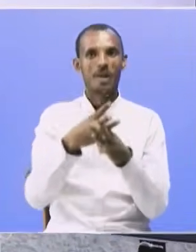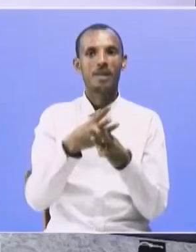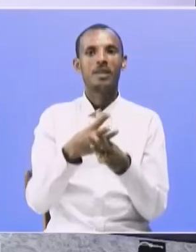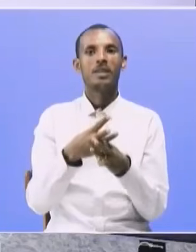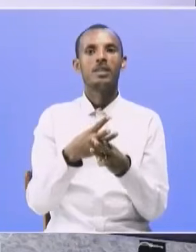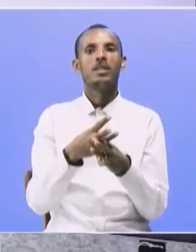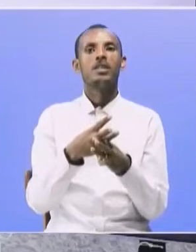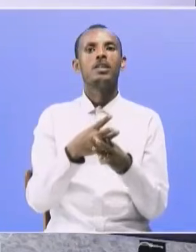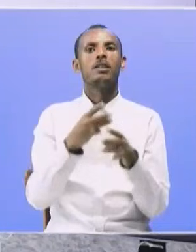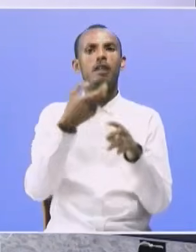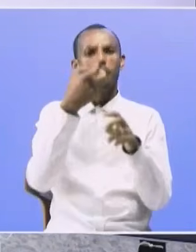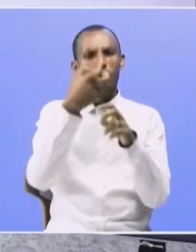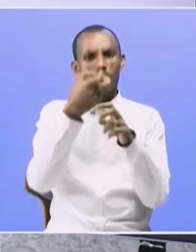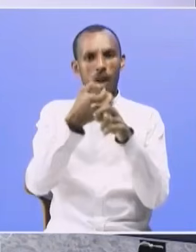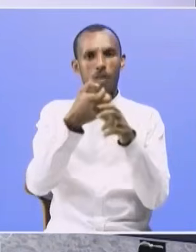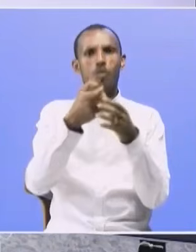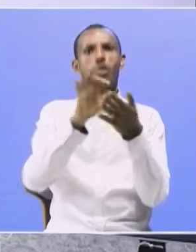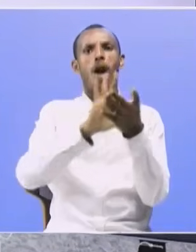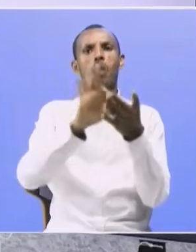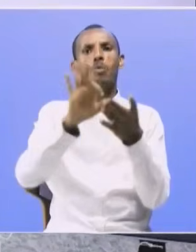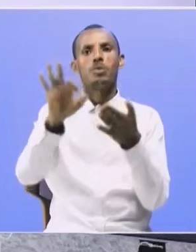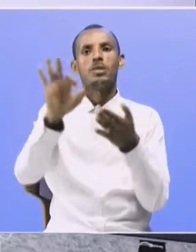though it's difficult to count,